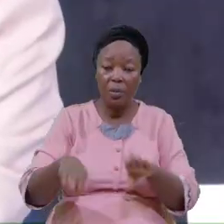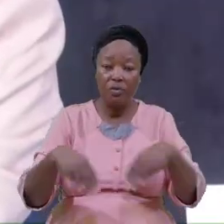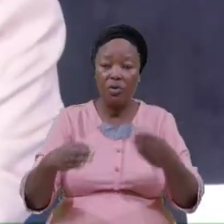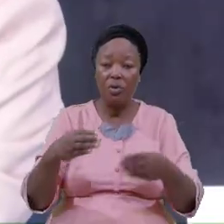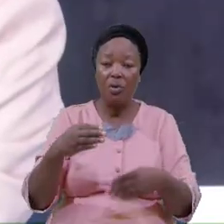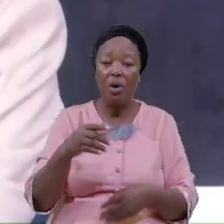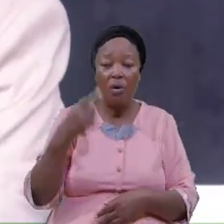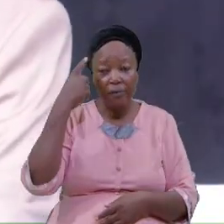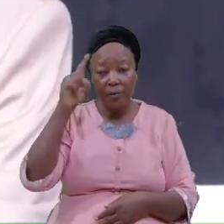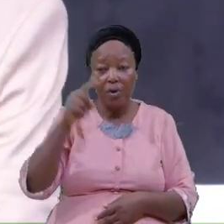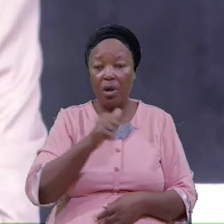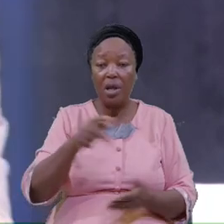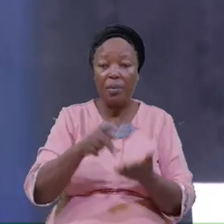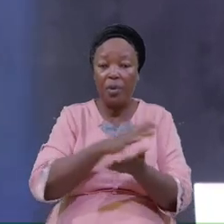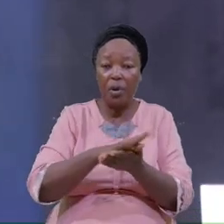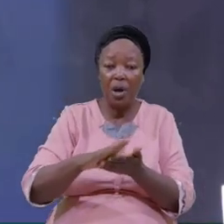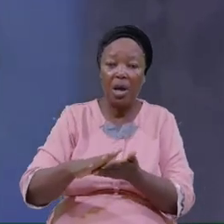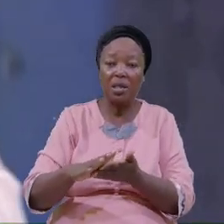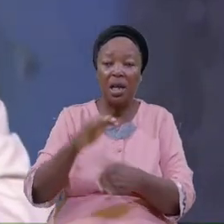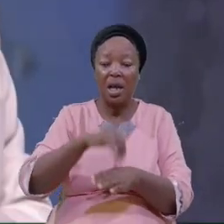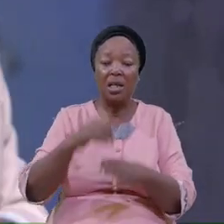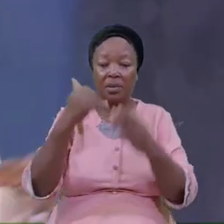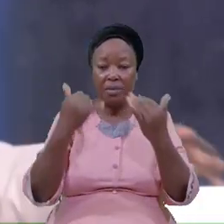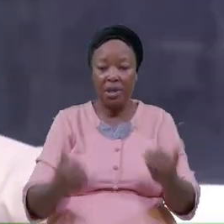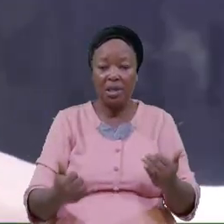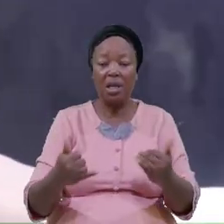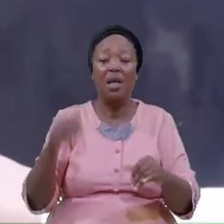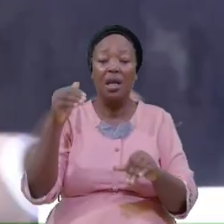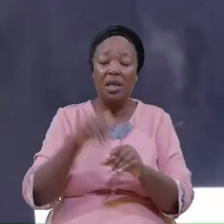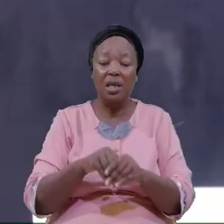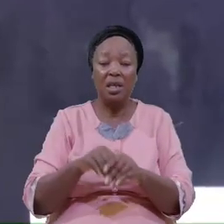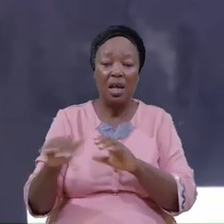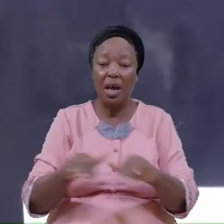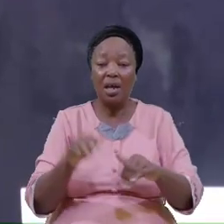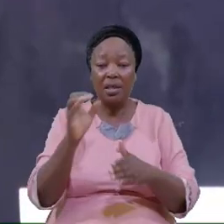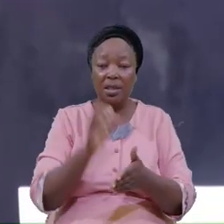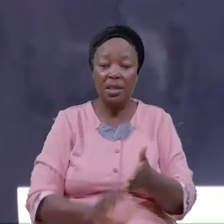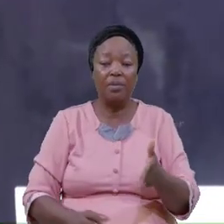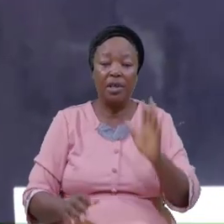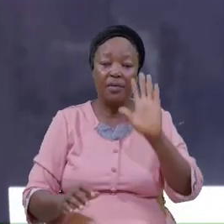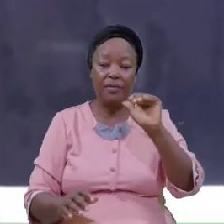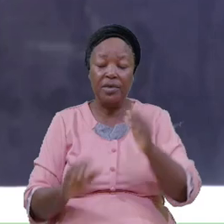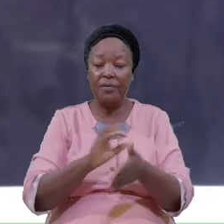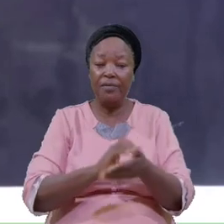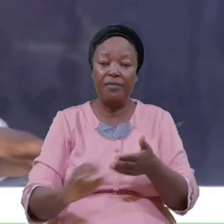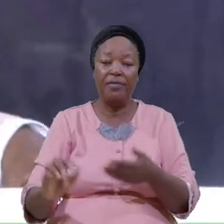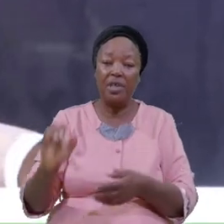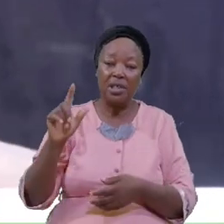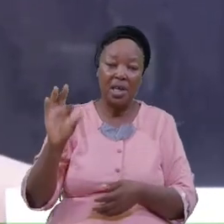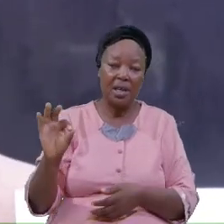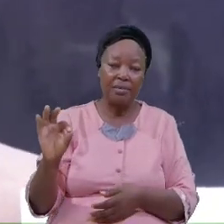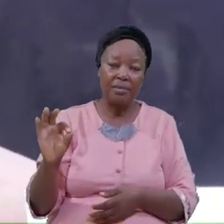d'un cœur pur. It tells us in Acts chapter 15, we're reading from verse 9. En Acte